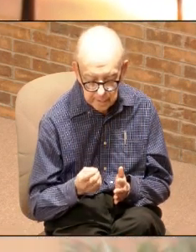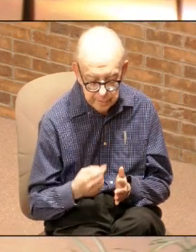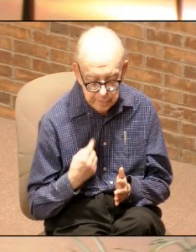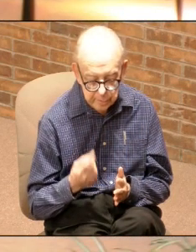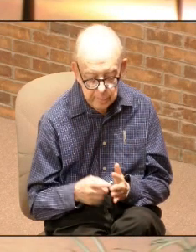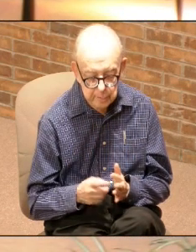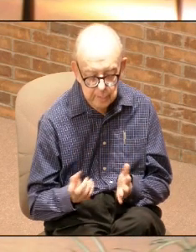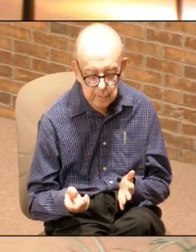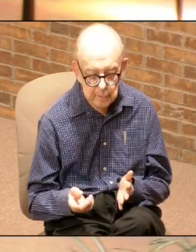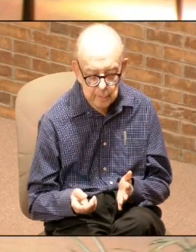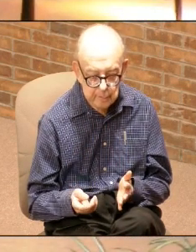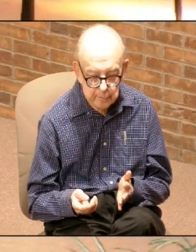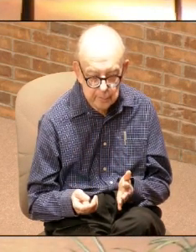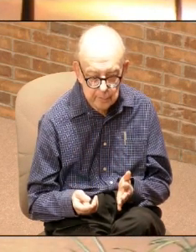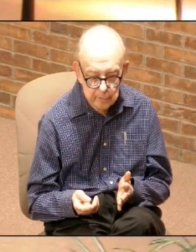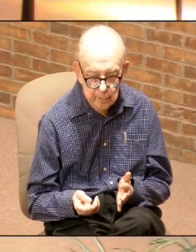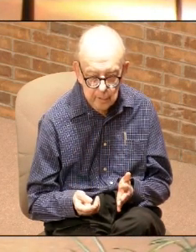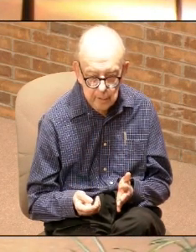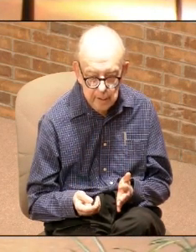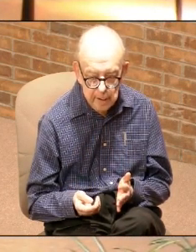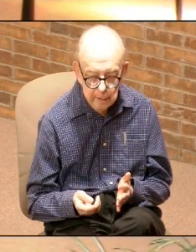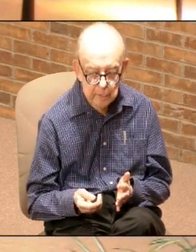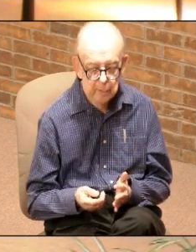us, in